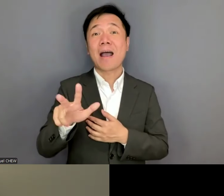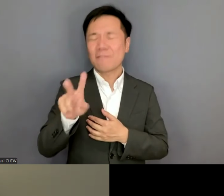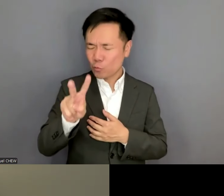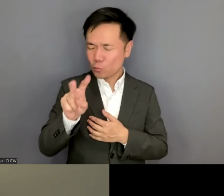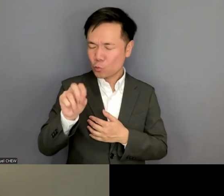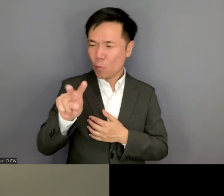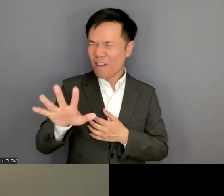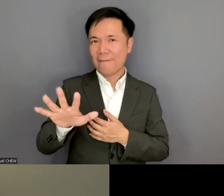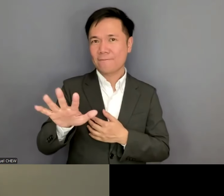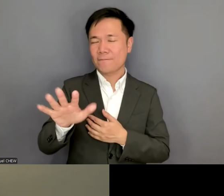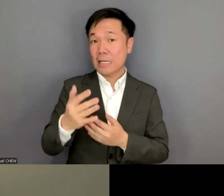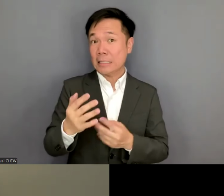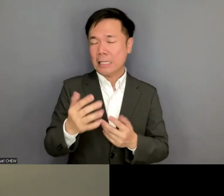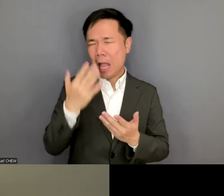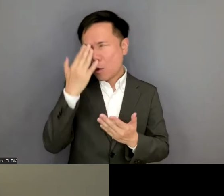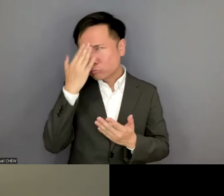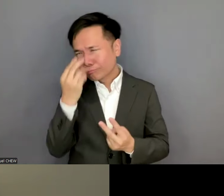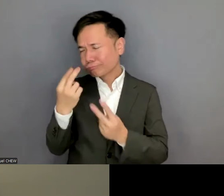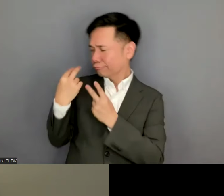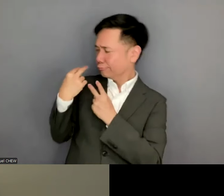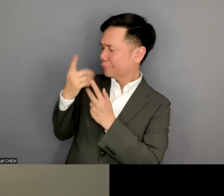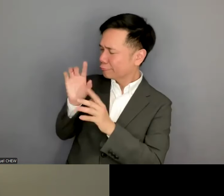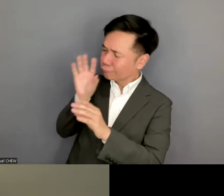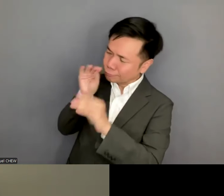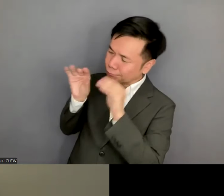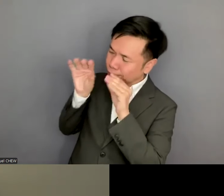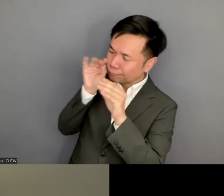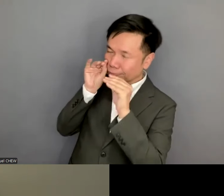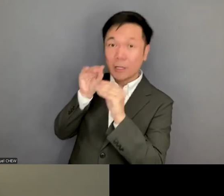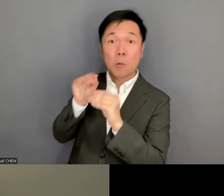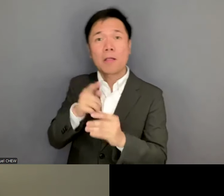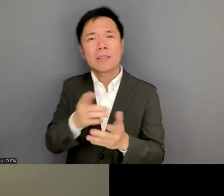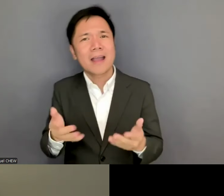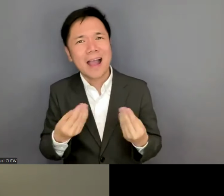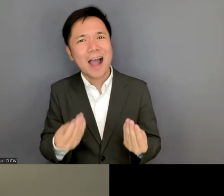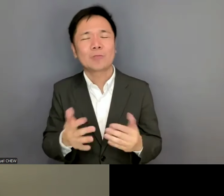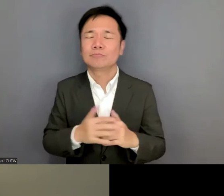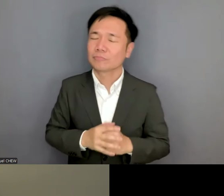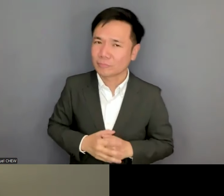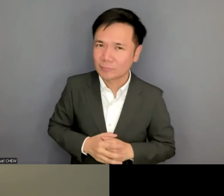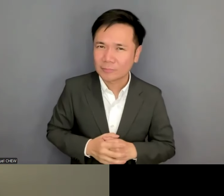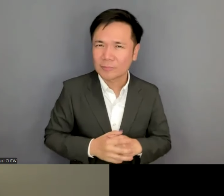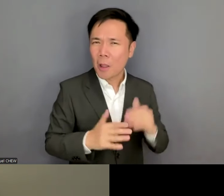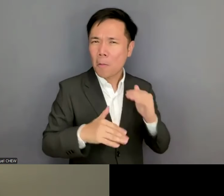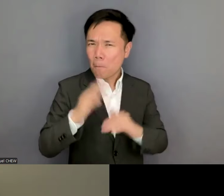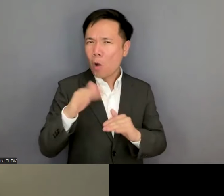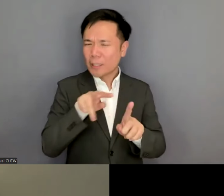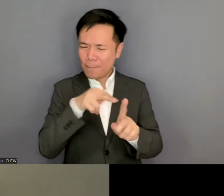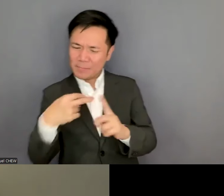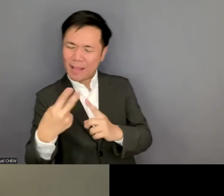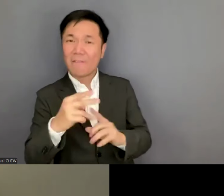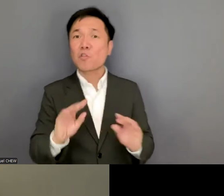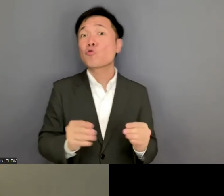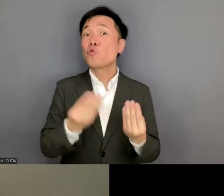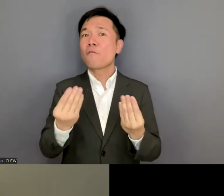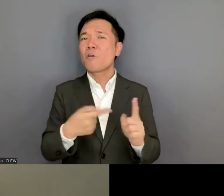specific GDS of youth this year, but what we want to do is try to mainstream youth perspectives in all the